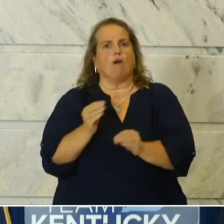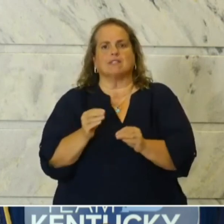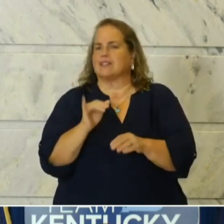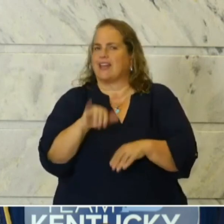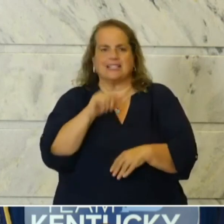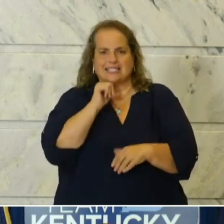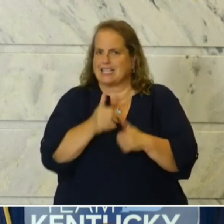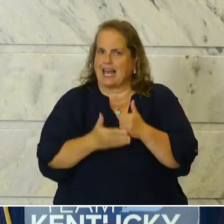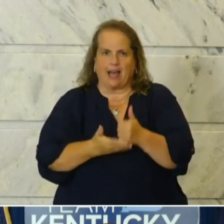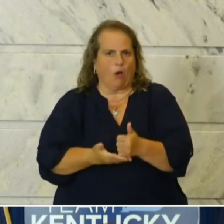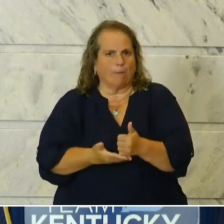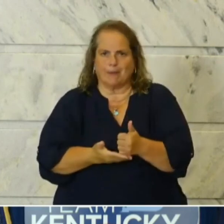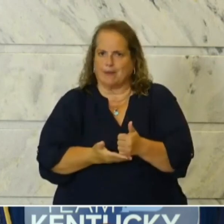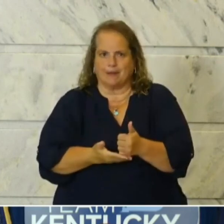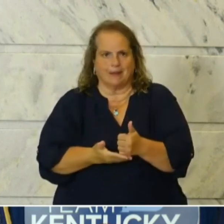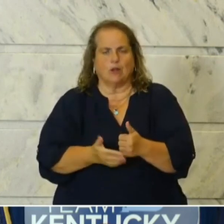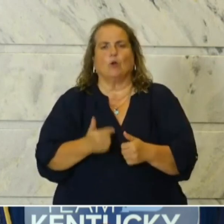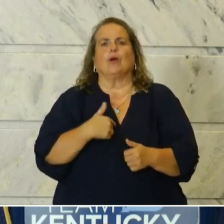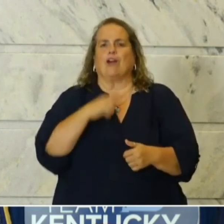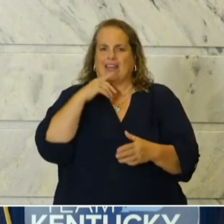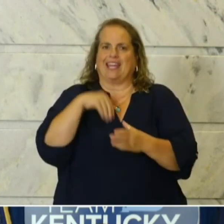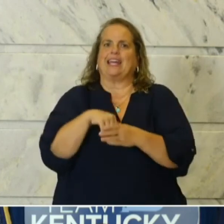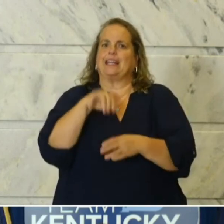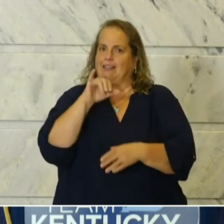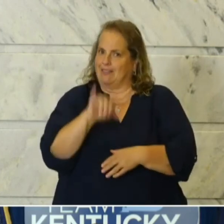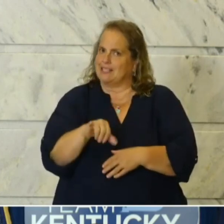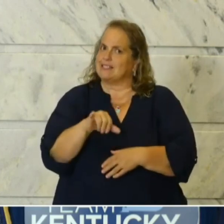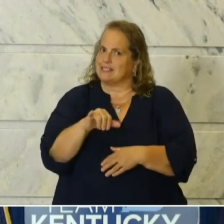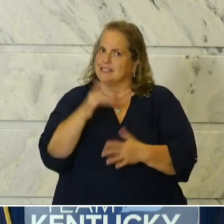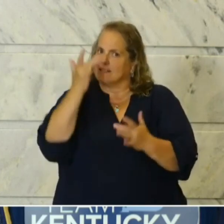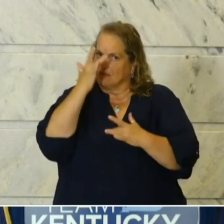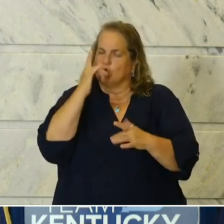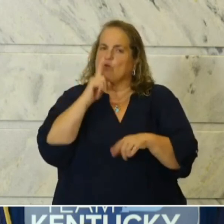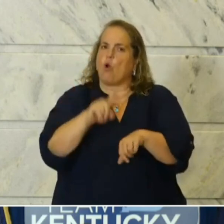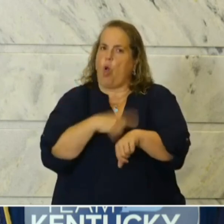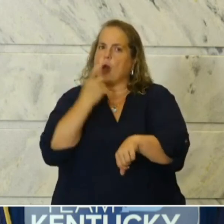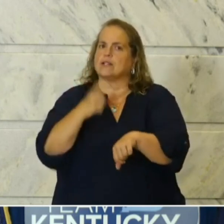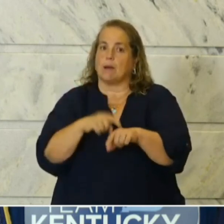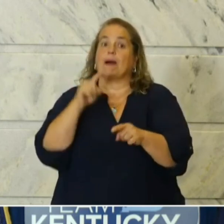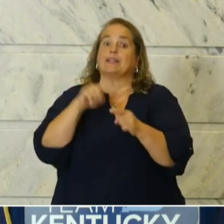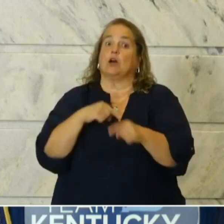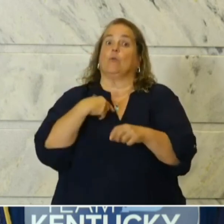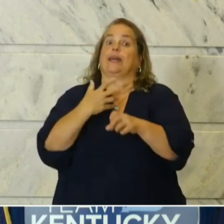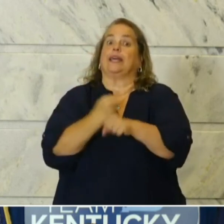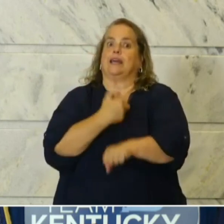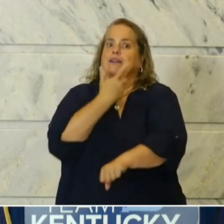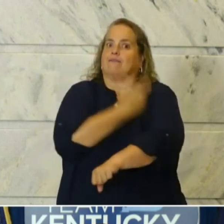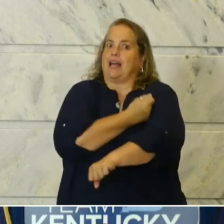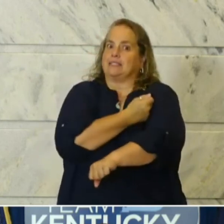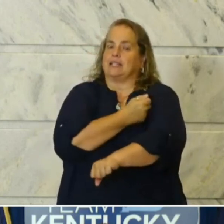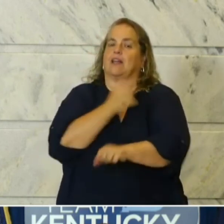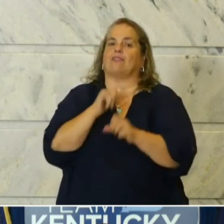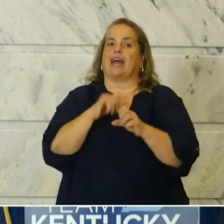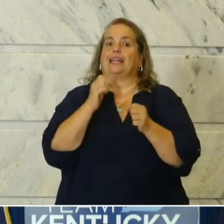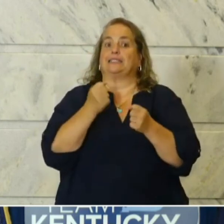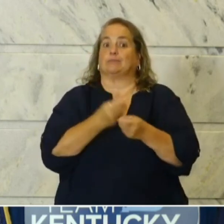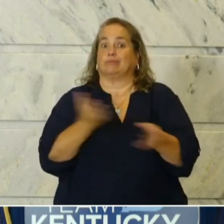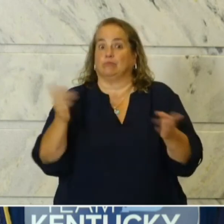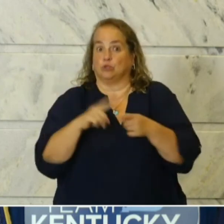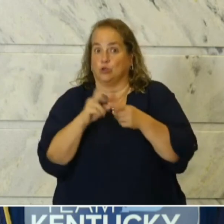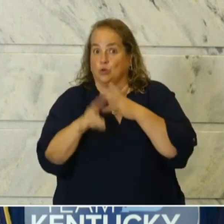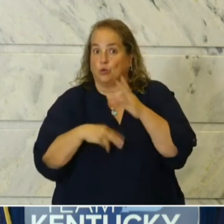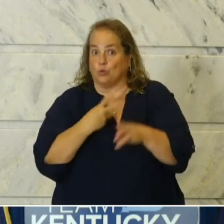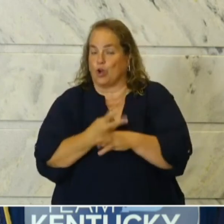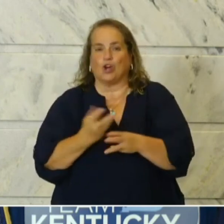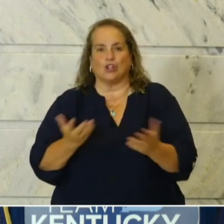the long haul until we get a vaccine and until that is actually administered to a world. So